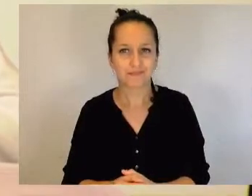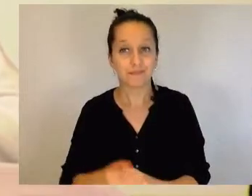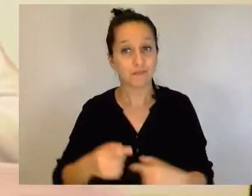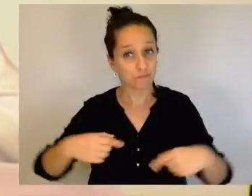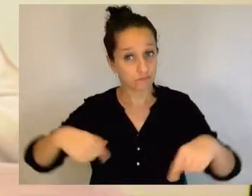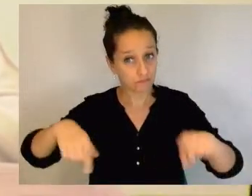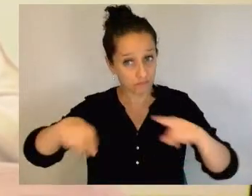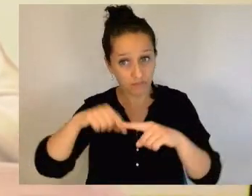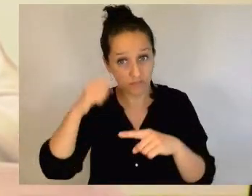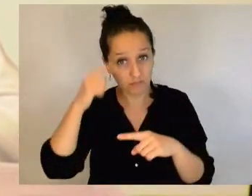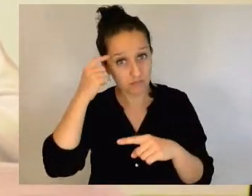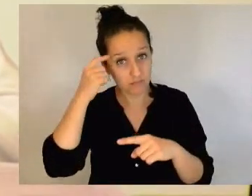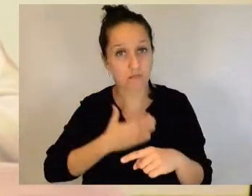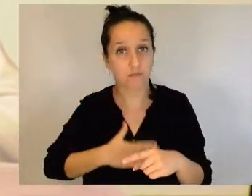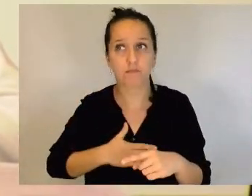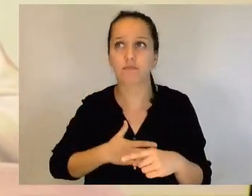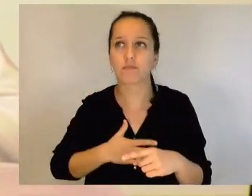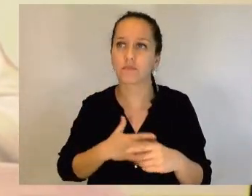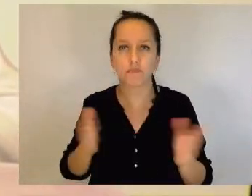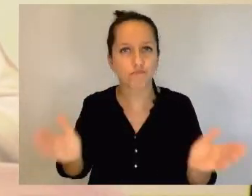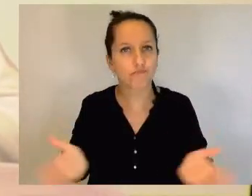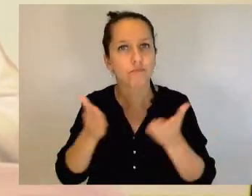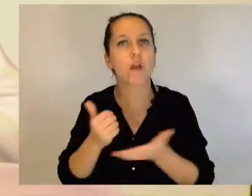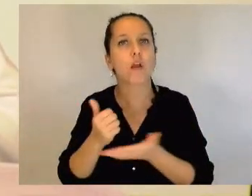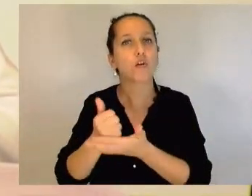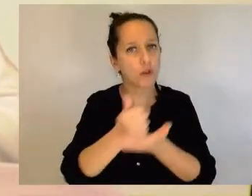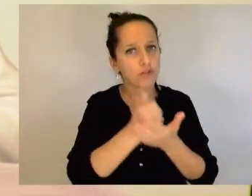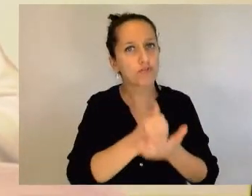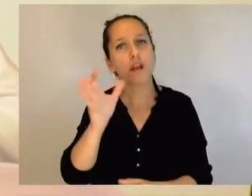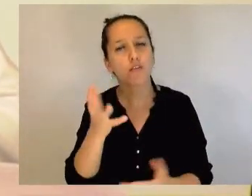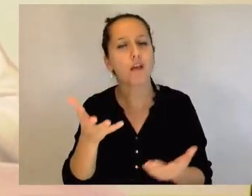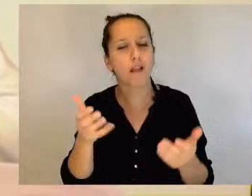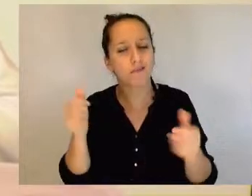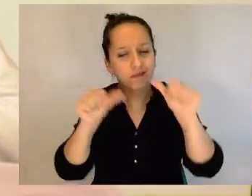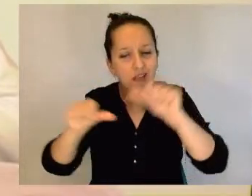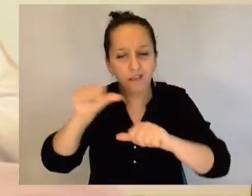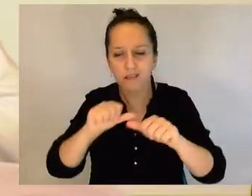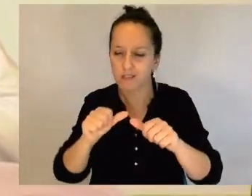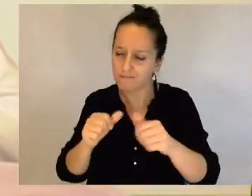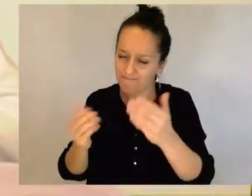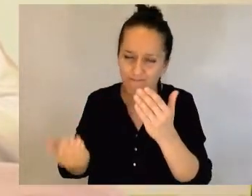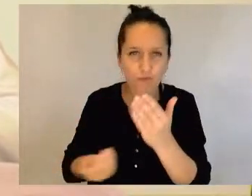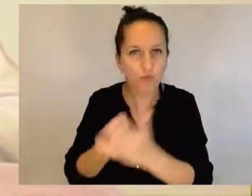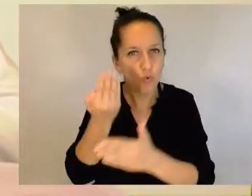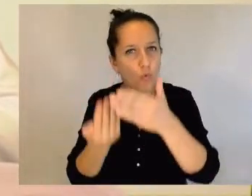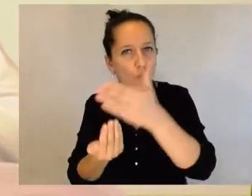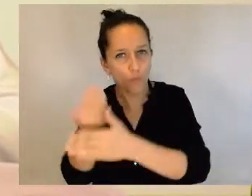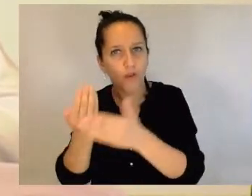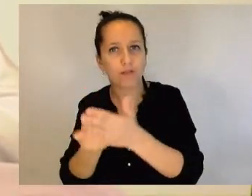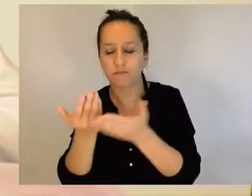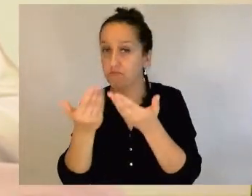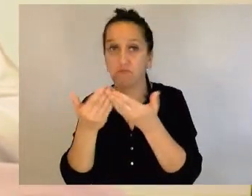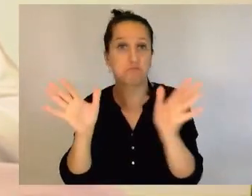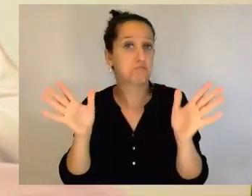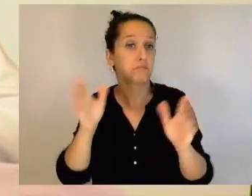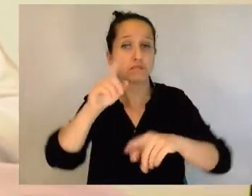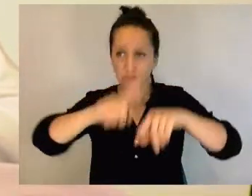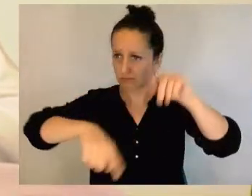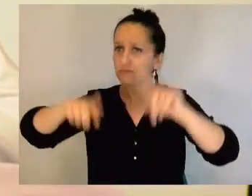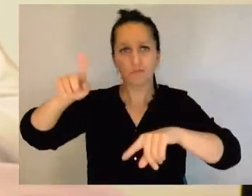need to continue to work in regional cooperation in science marked by innovation and open